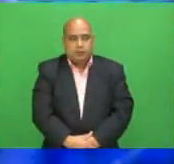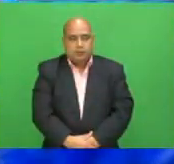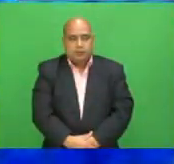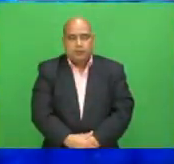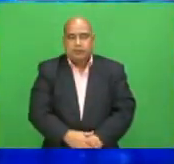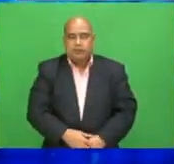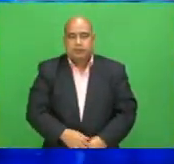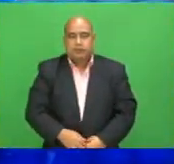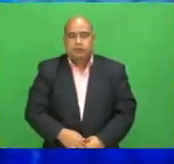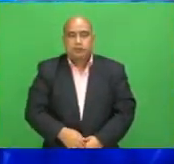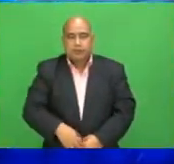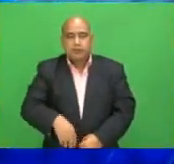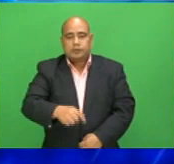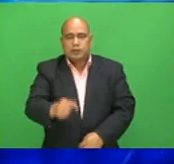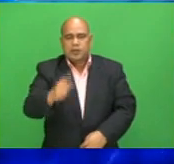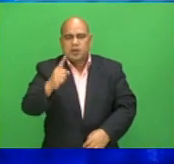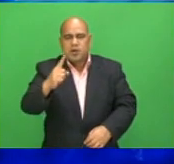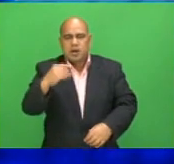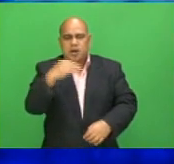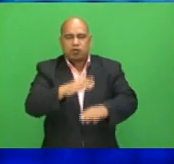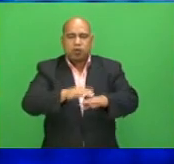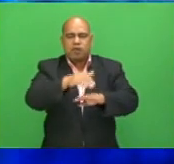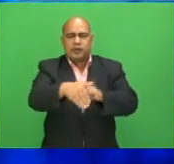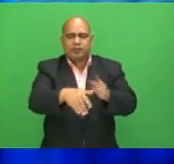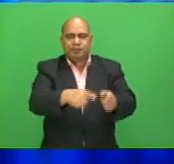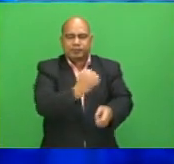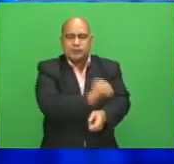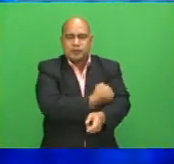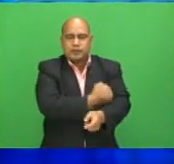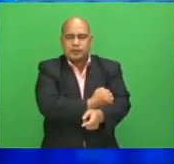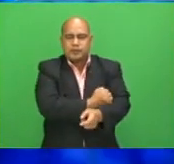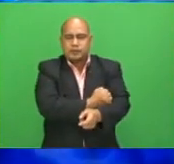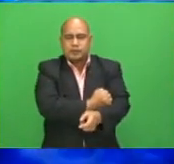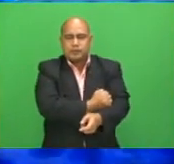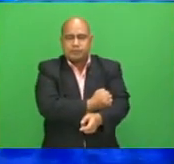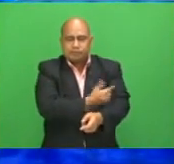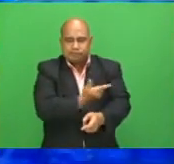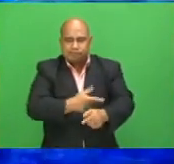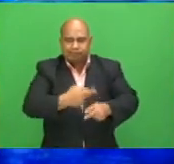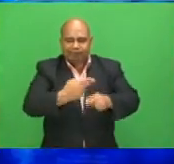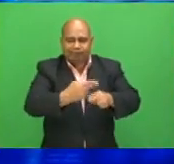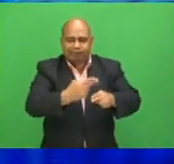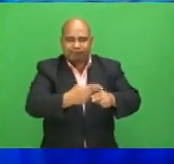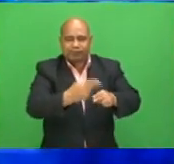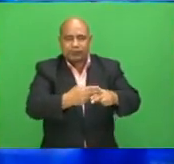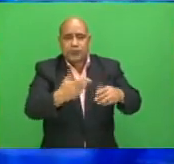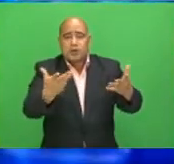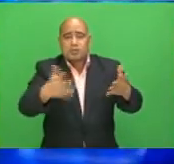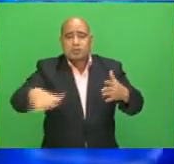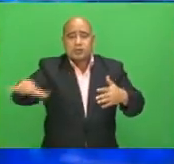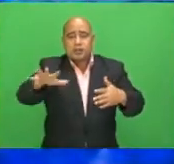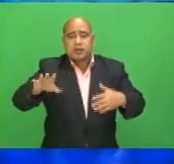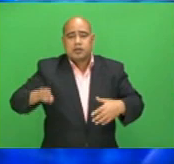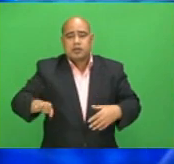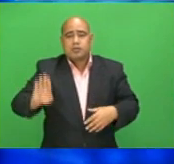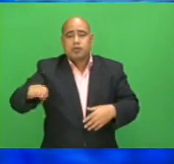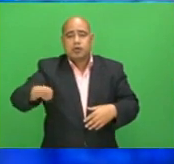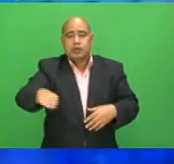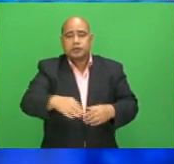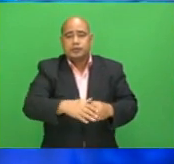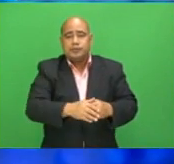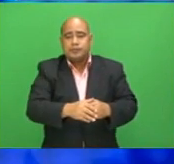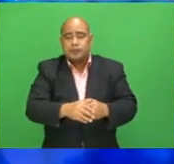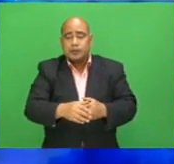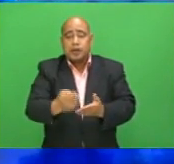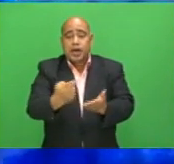Over 100 rice farmers in Bua are expected to benefit from a new $60,000 combined rice harvester handed over by the